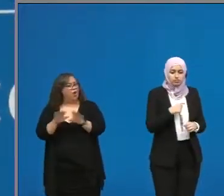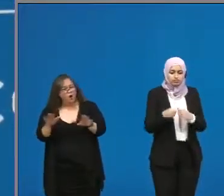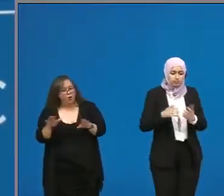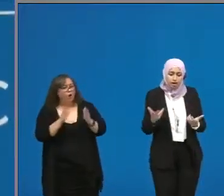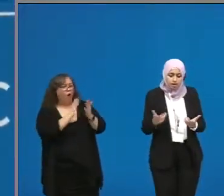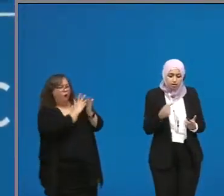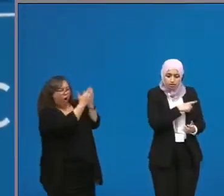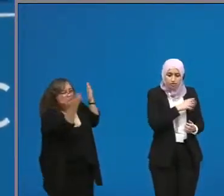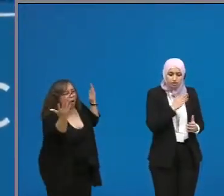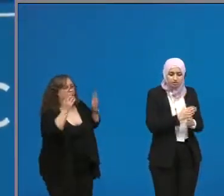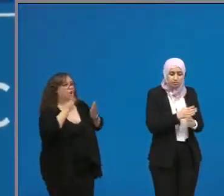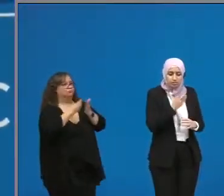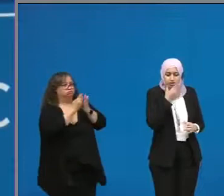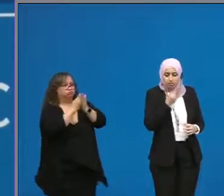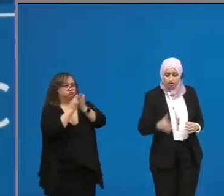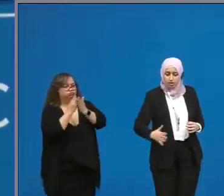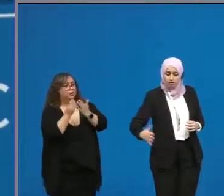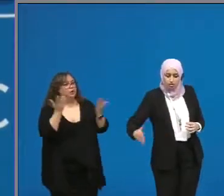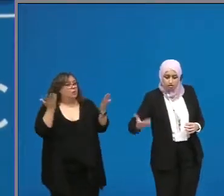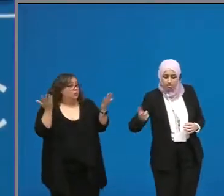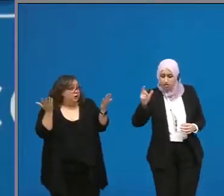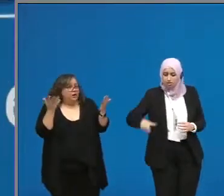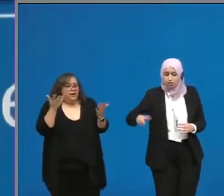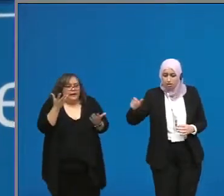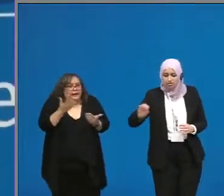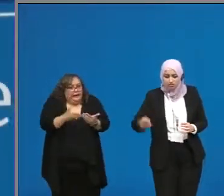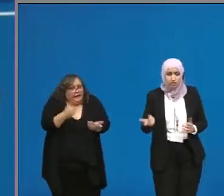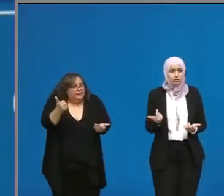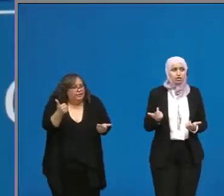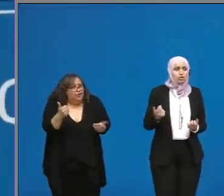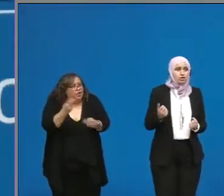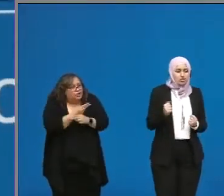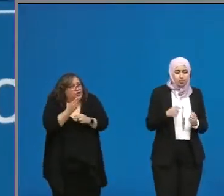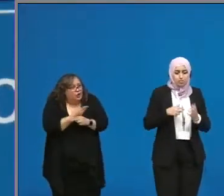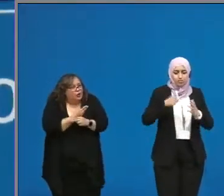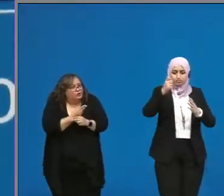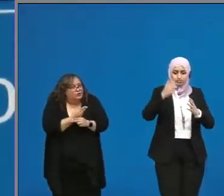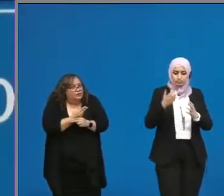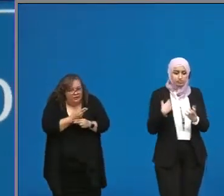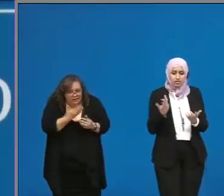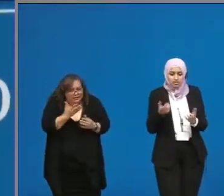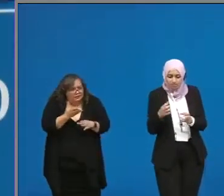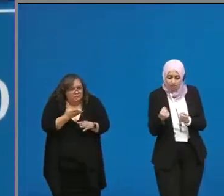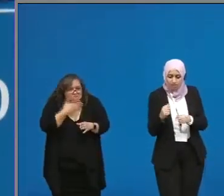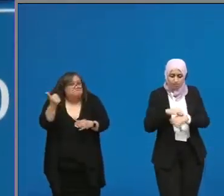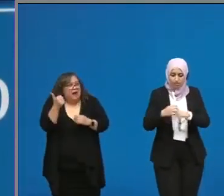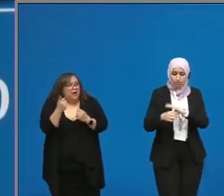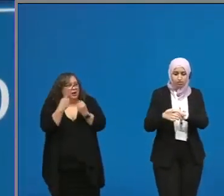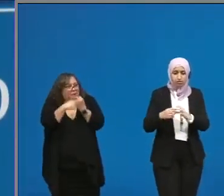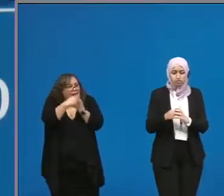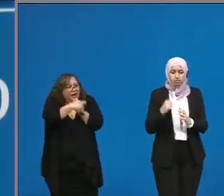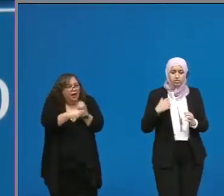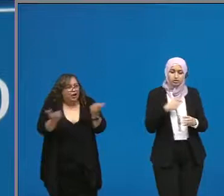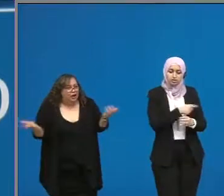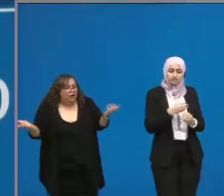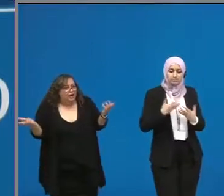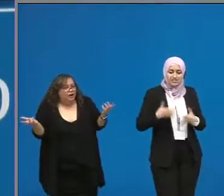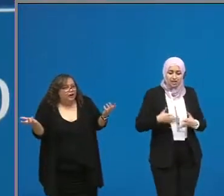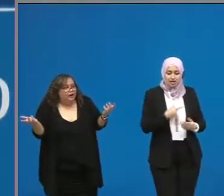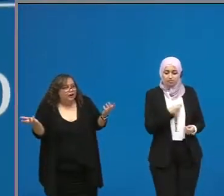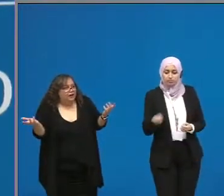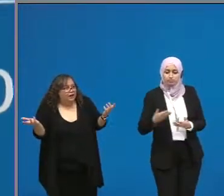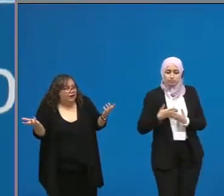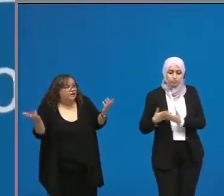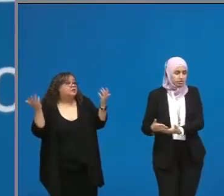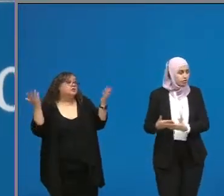use. It helped them peel potatoes easier and better. But therein lies the problem. So the